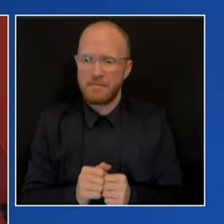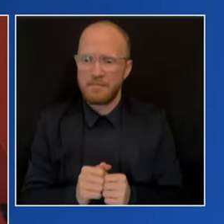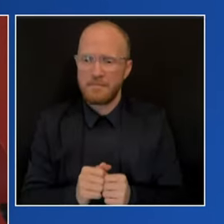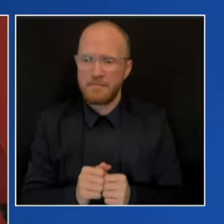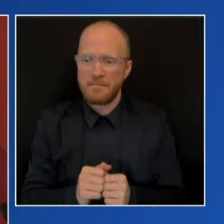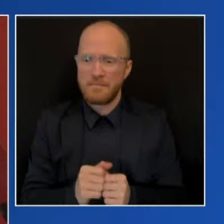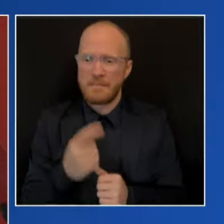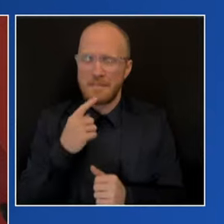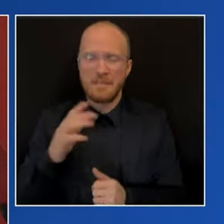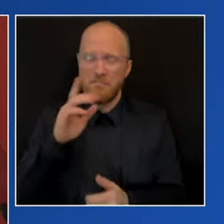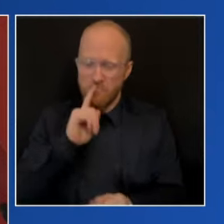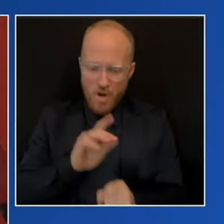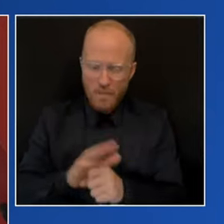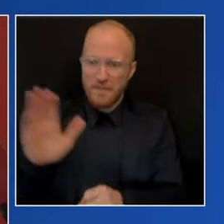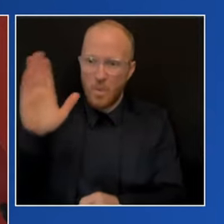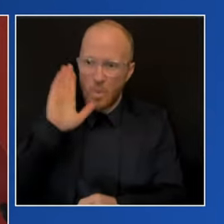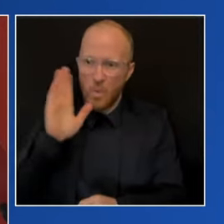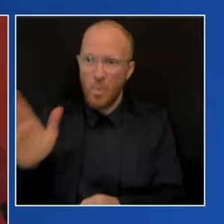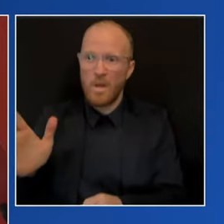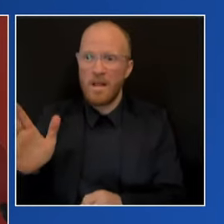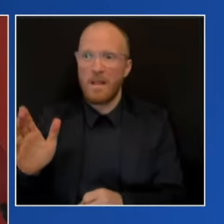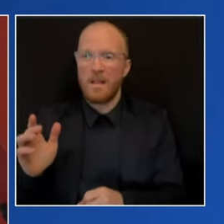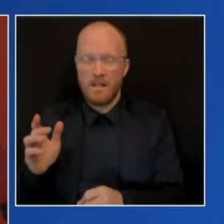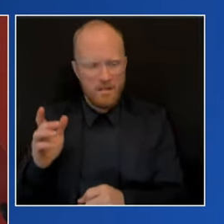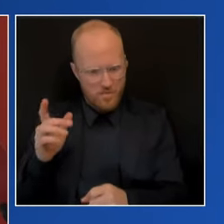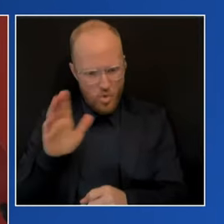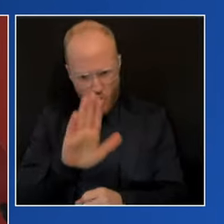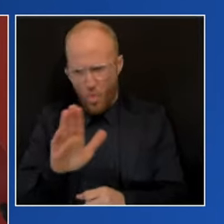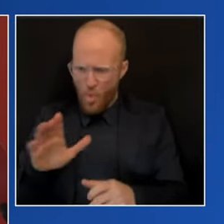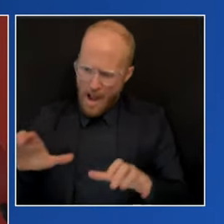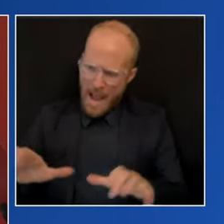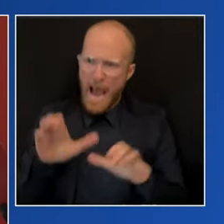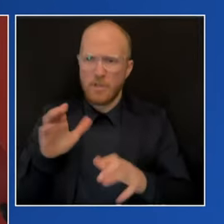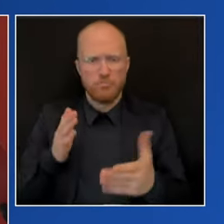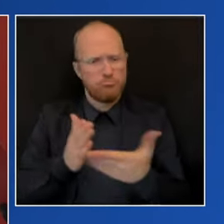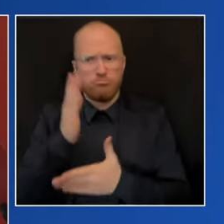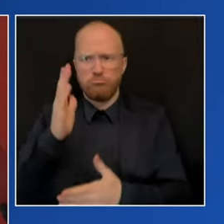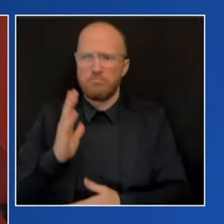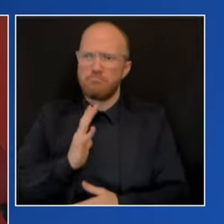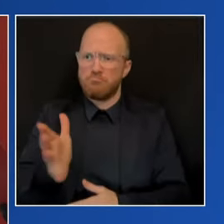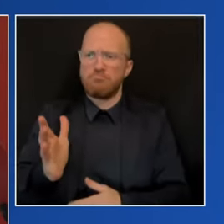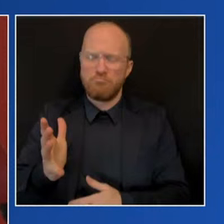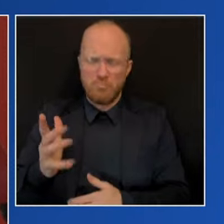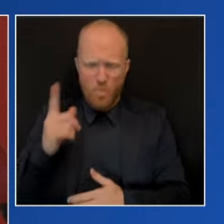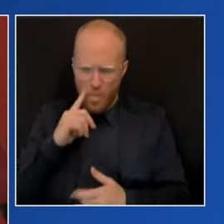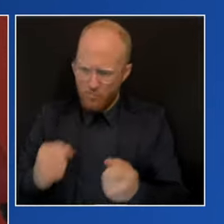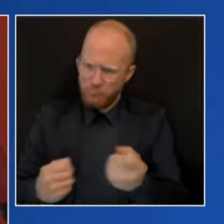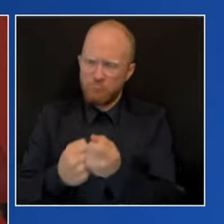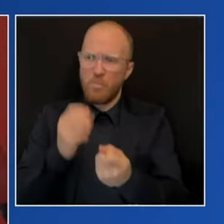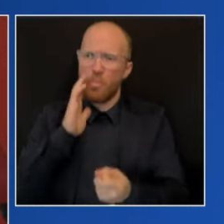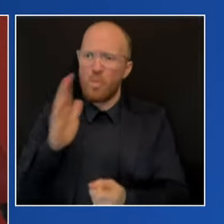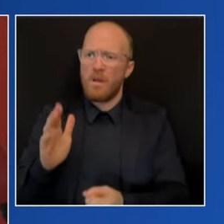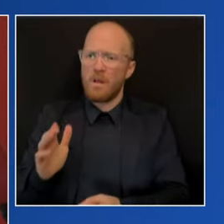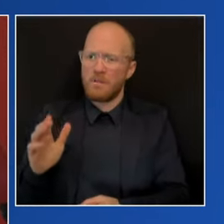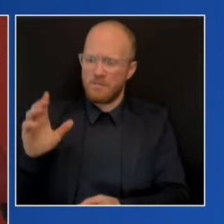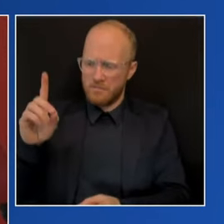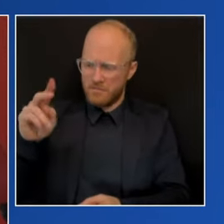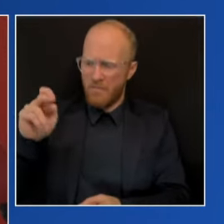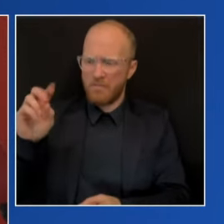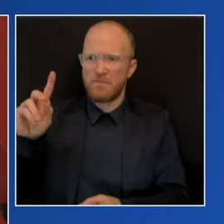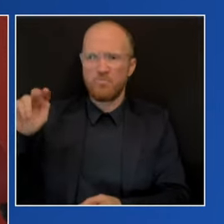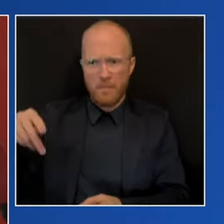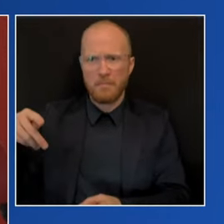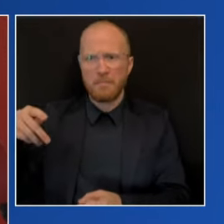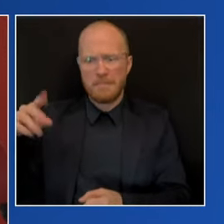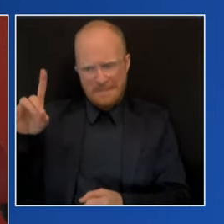write them, everything they did. He would be side by side with them. Then, as usual, he